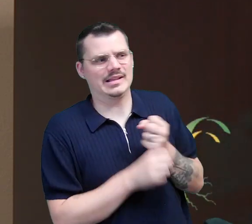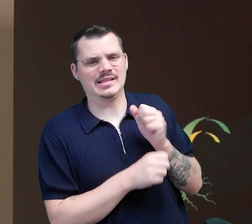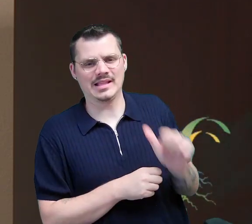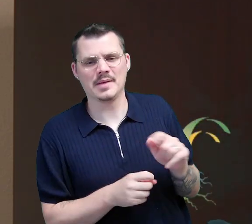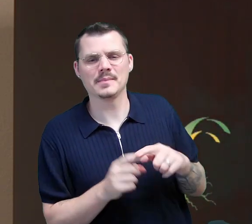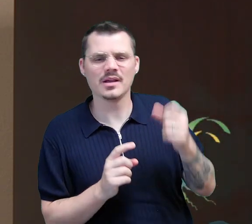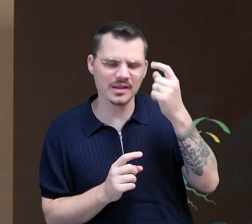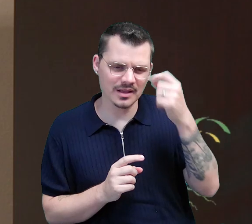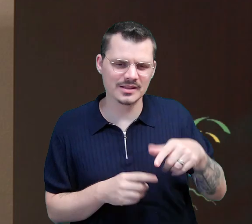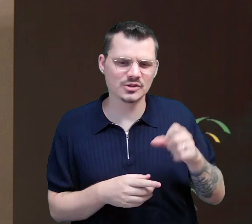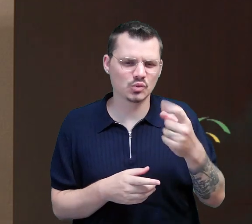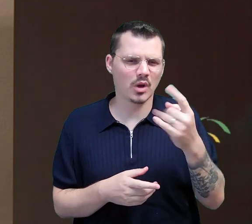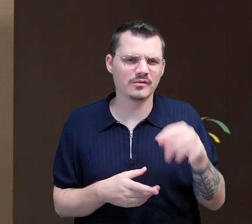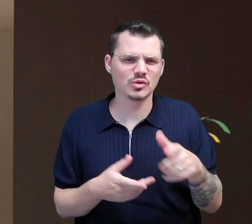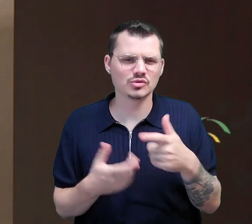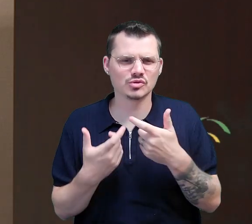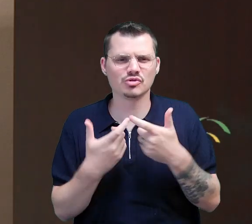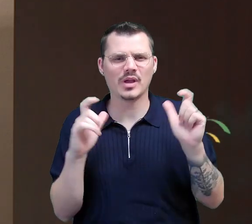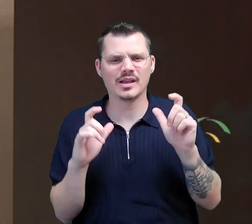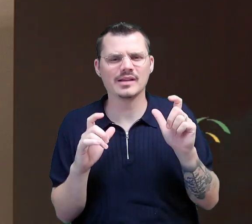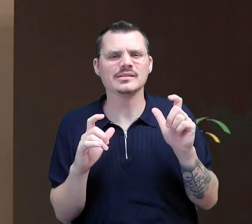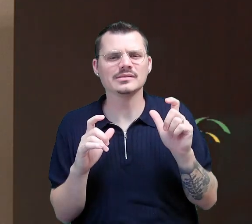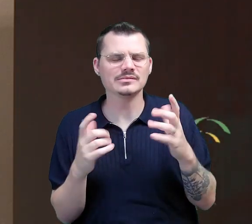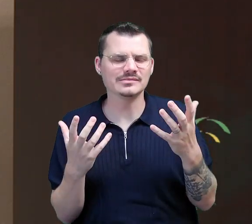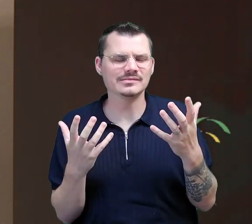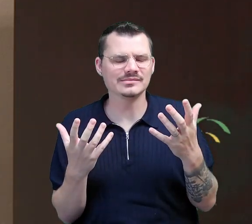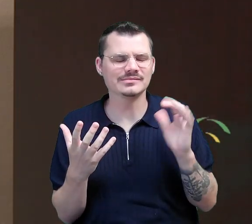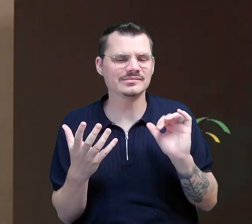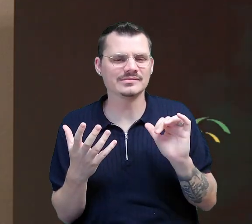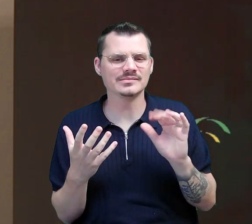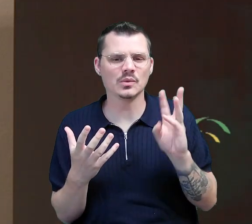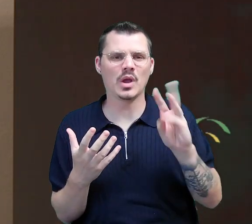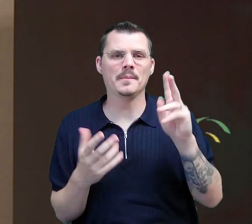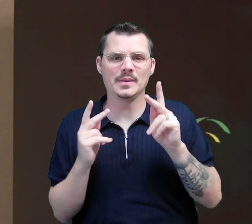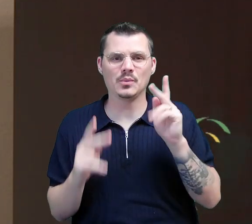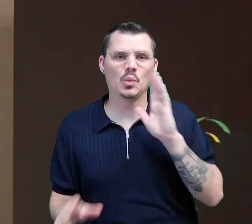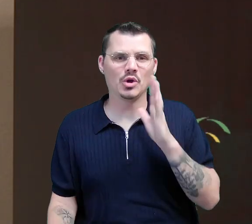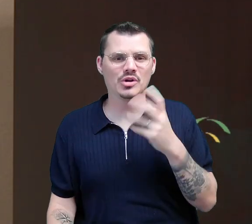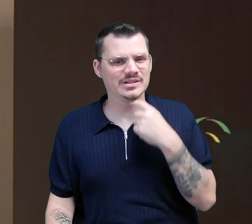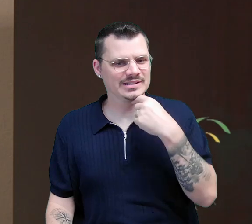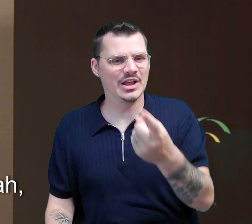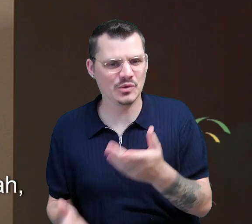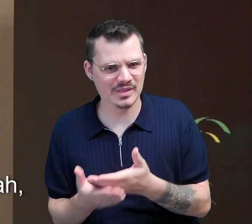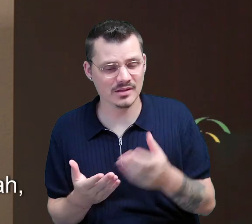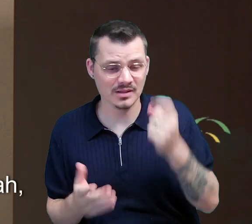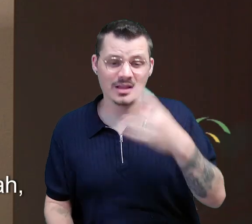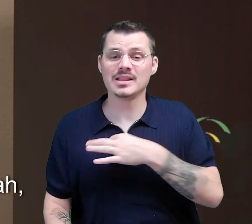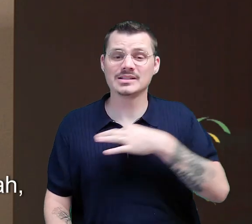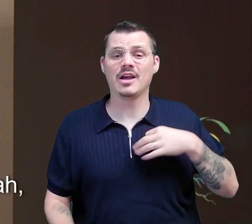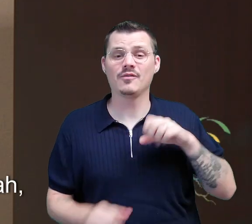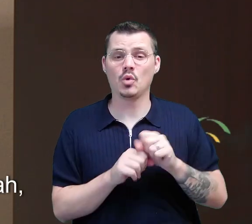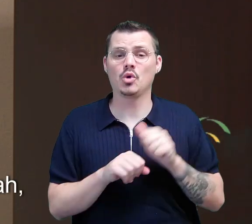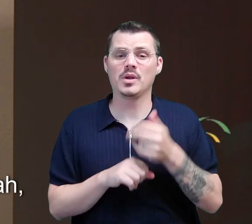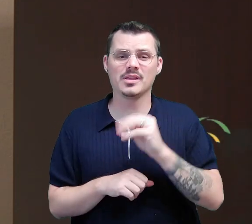However, this was the part, it was one of those great, wow, people will tell you things. The staff working